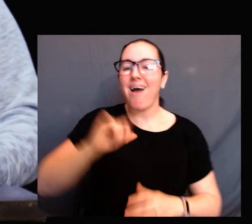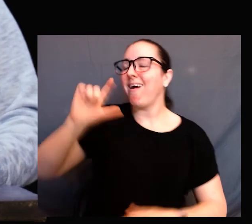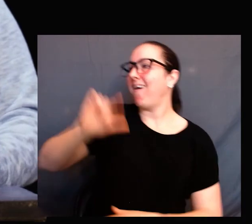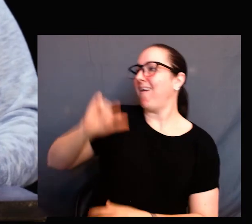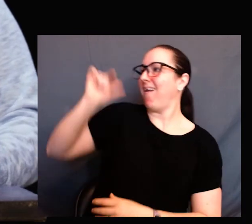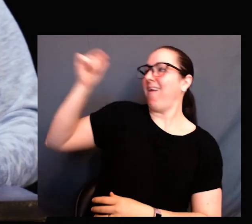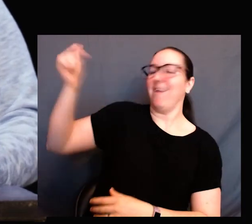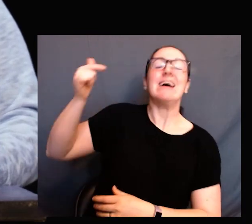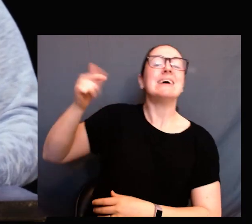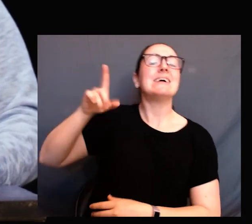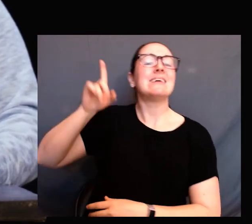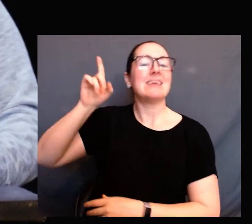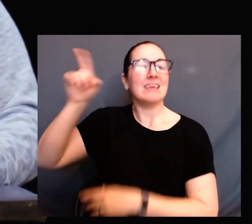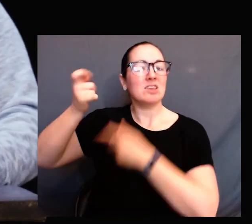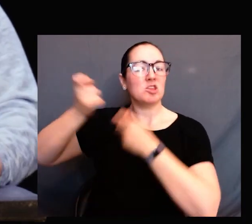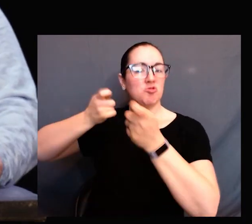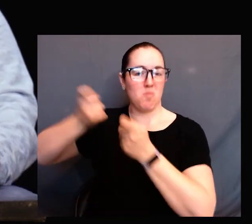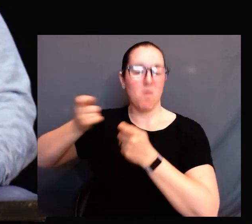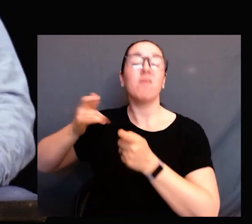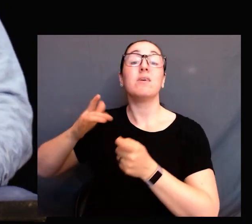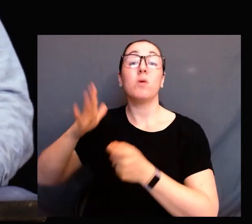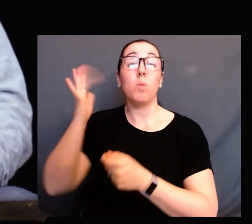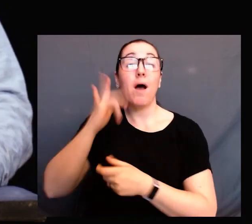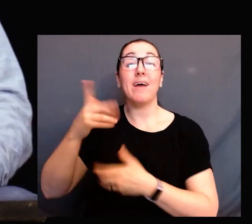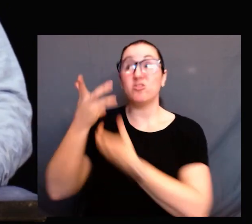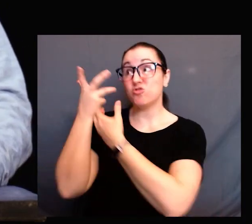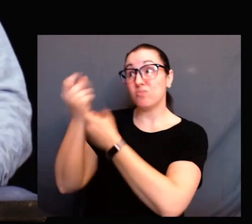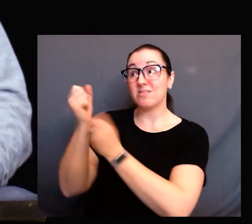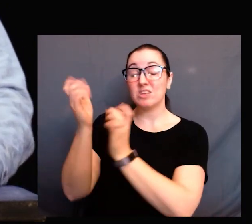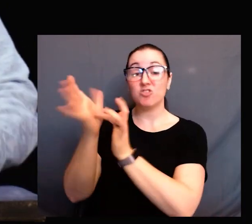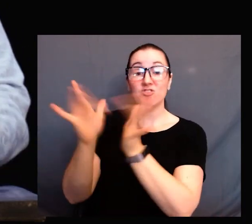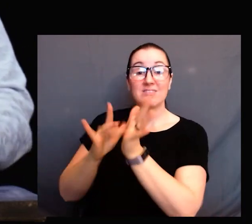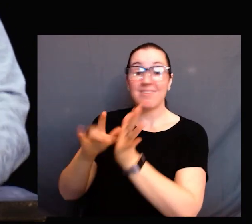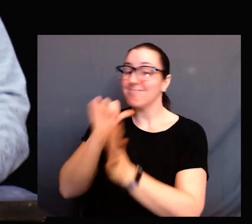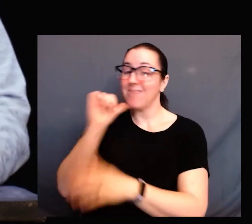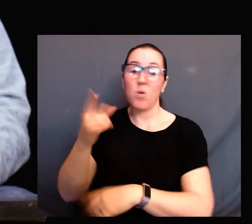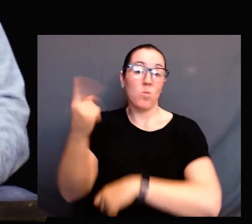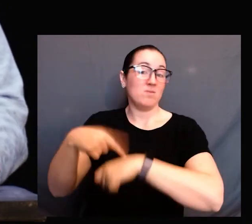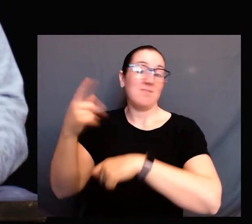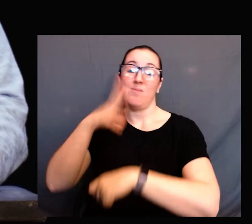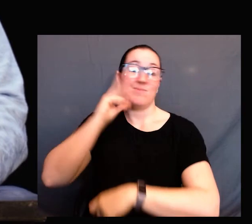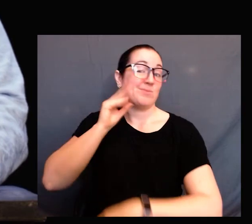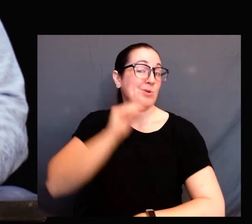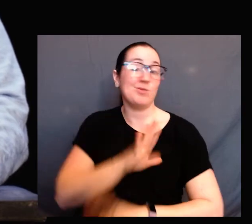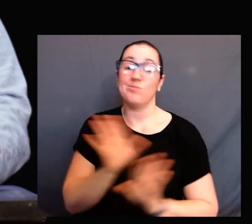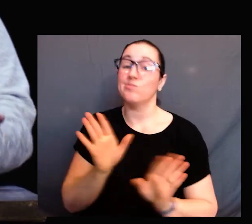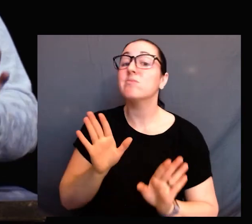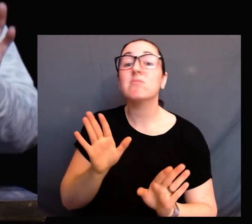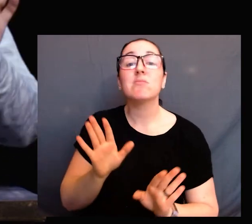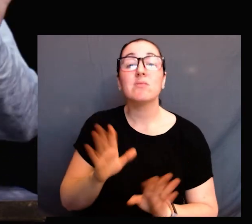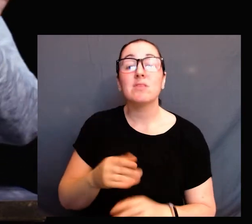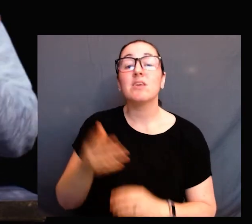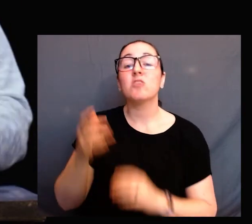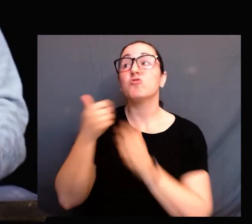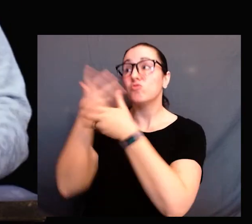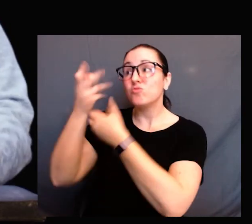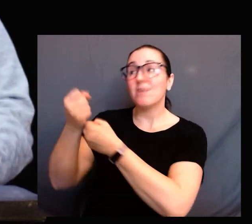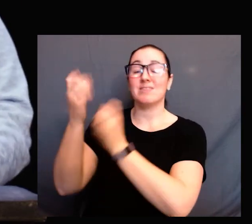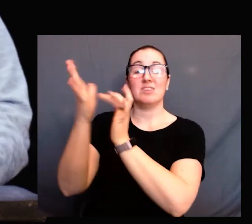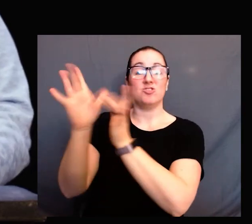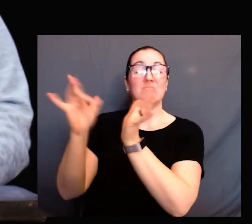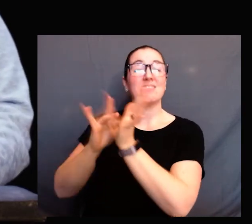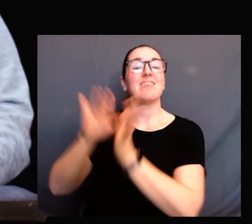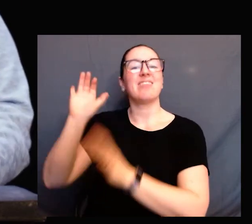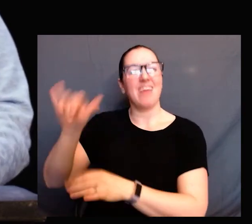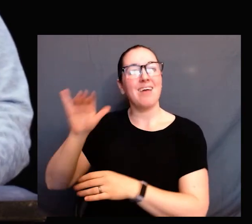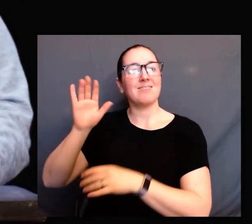control. Because trusting in Jesus is not a one-time experience. It's a way of